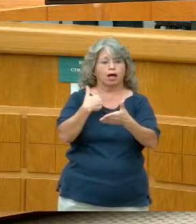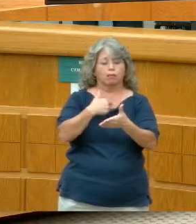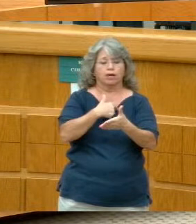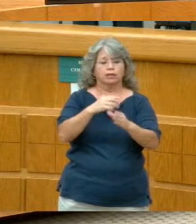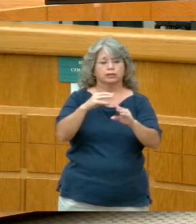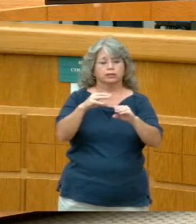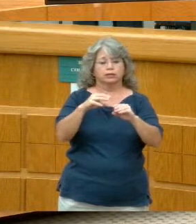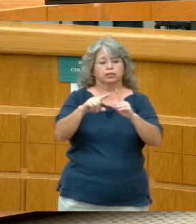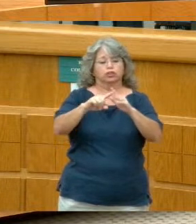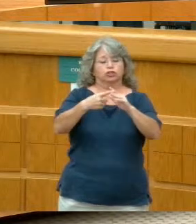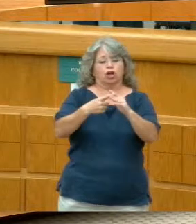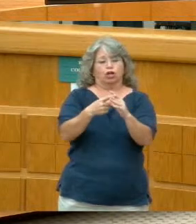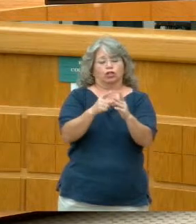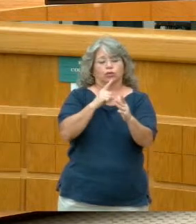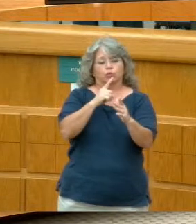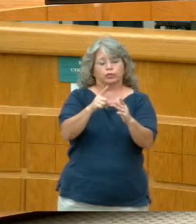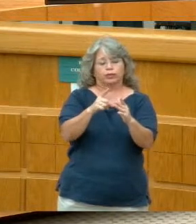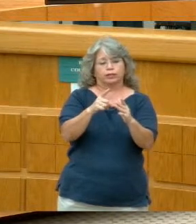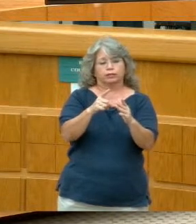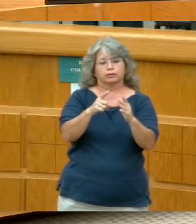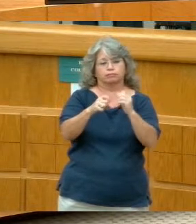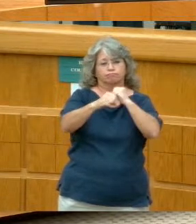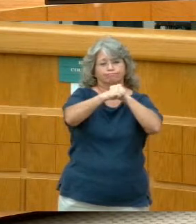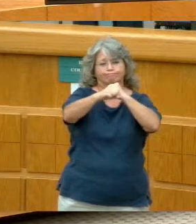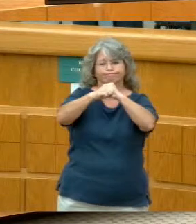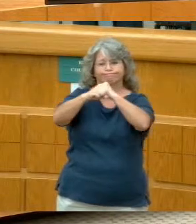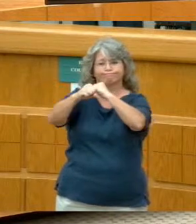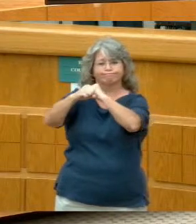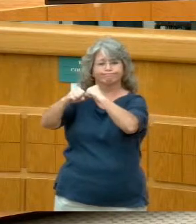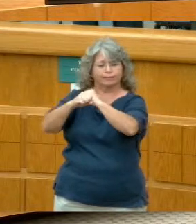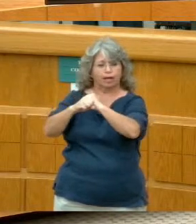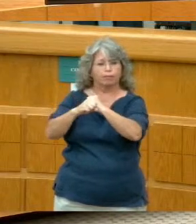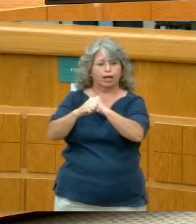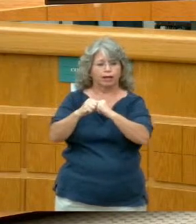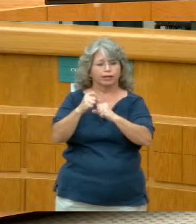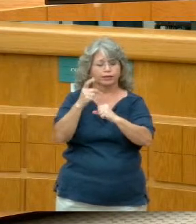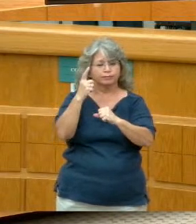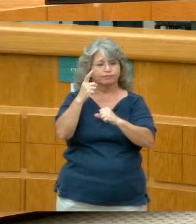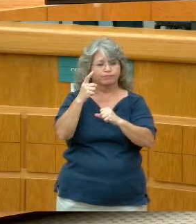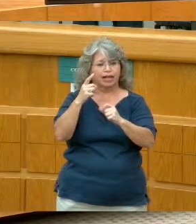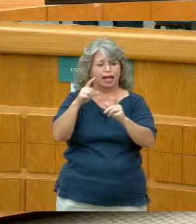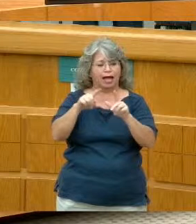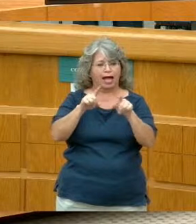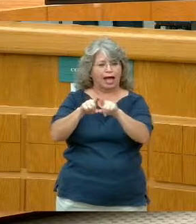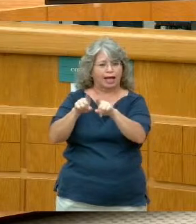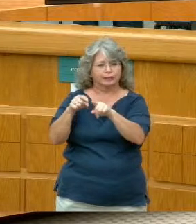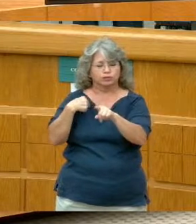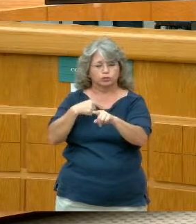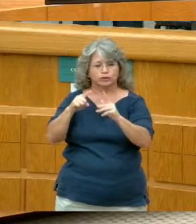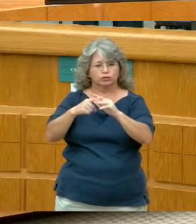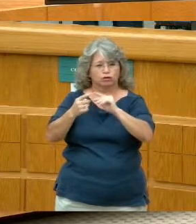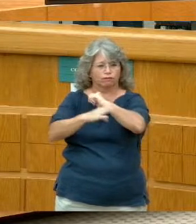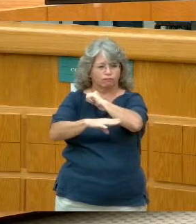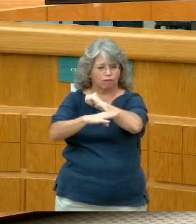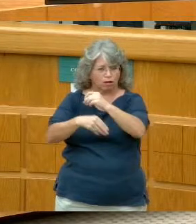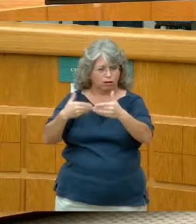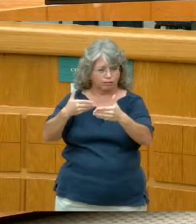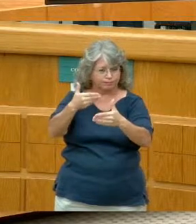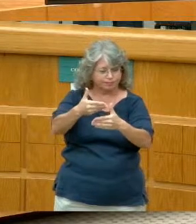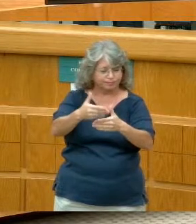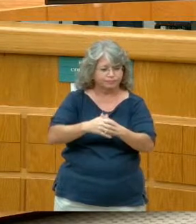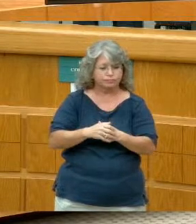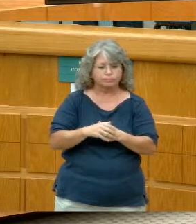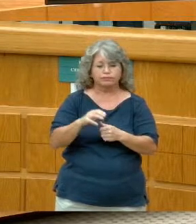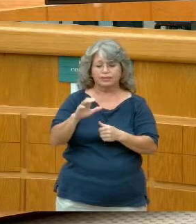very robust public messaging campaign as we enter into the fall season. In addition, I'll let you know that the county is